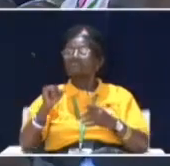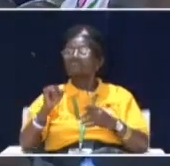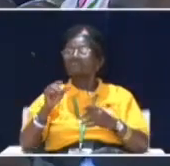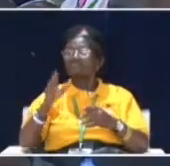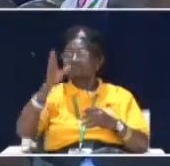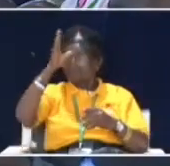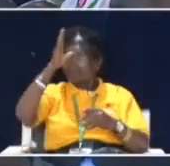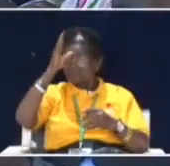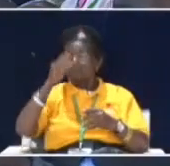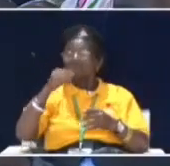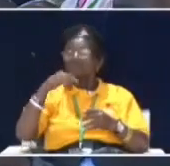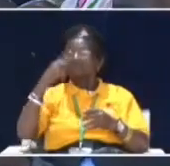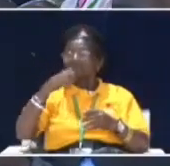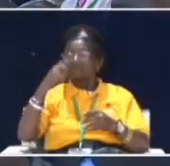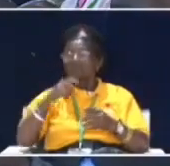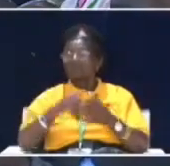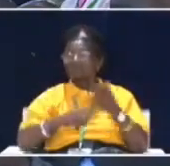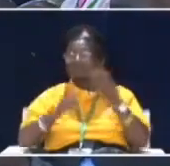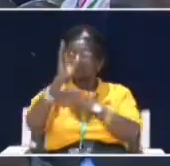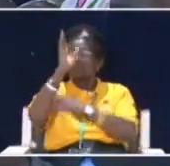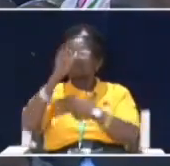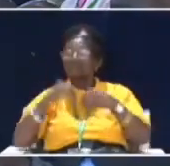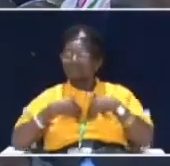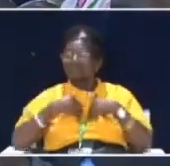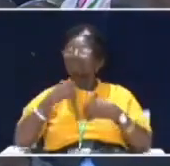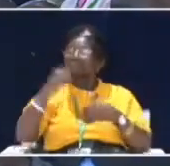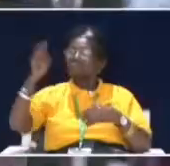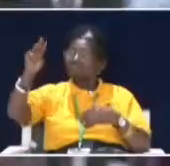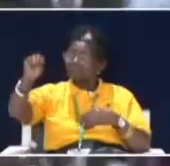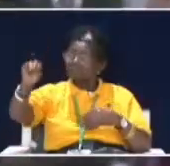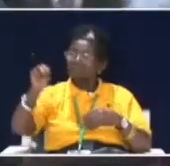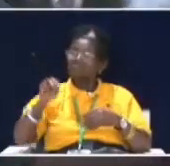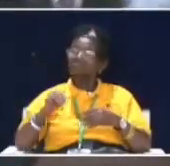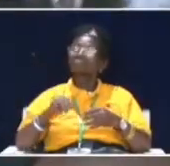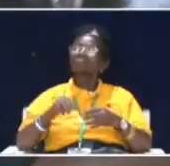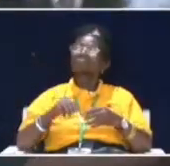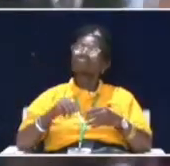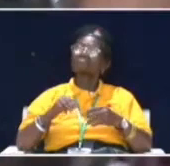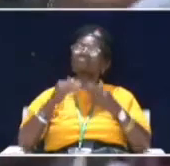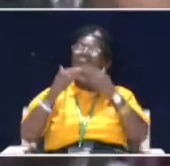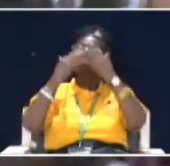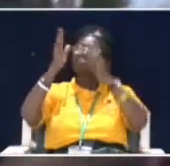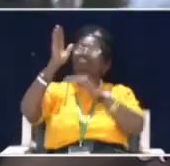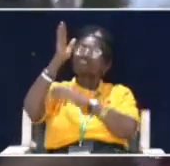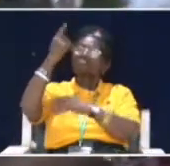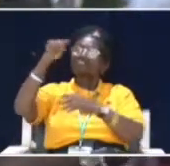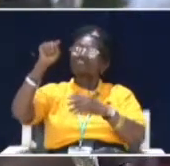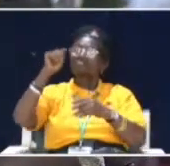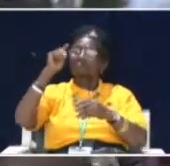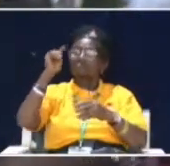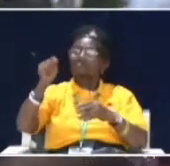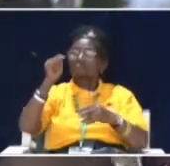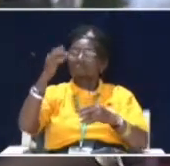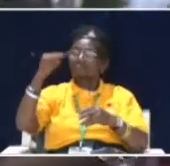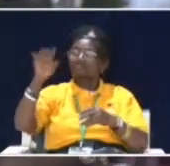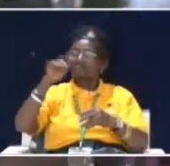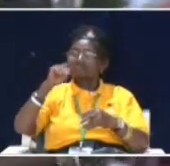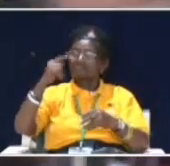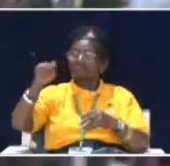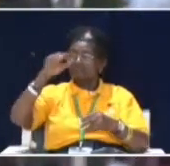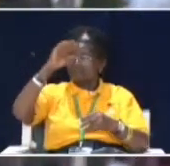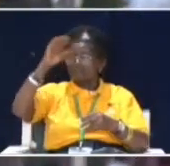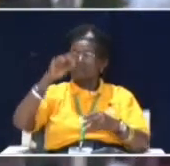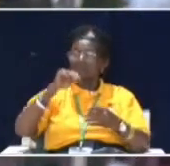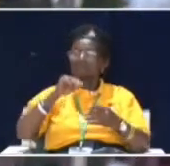What God has told him. Daddy kan so ohun ti Olorun ti ba so ni. I thank God for the testimony of the man who said he heard that